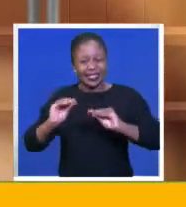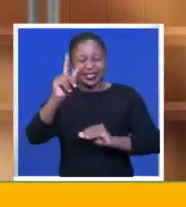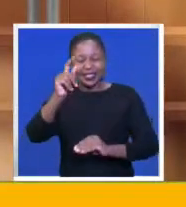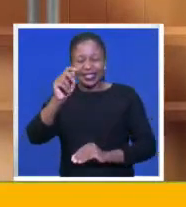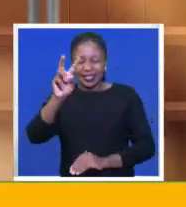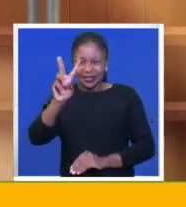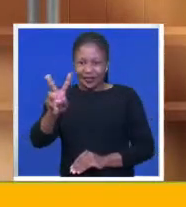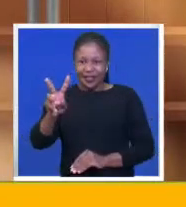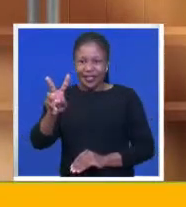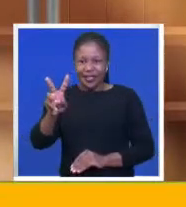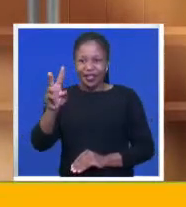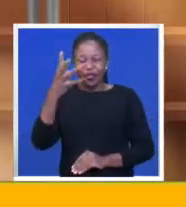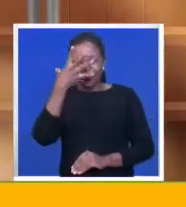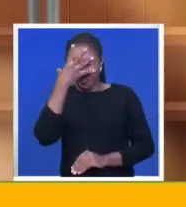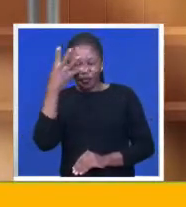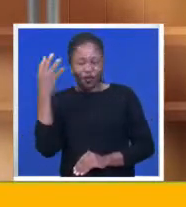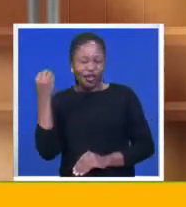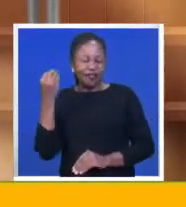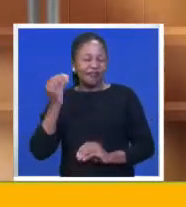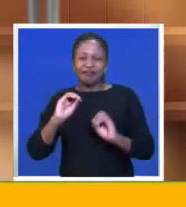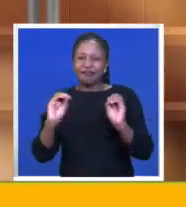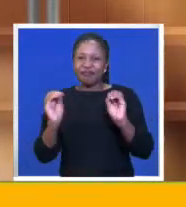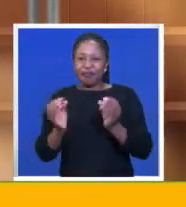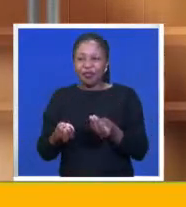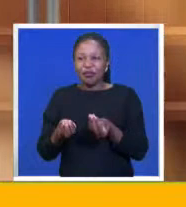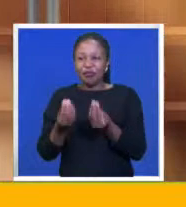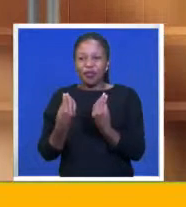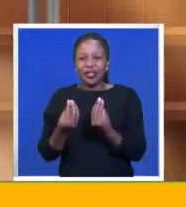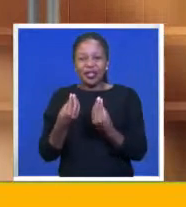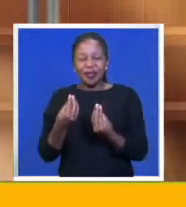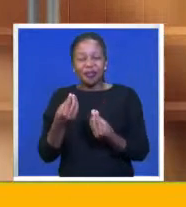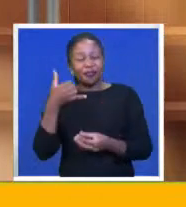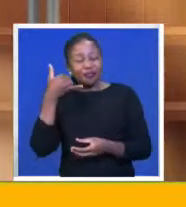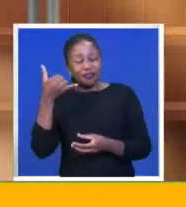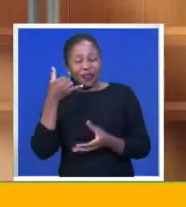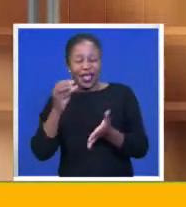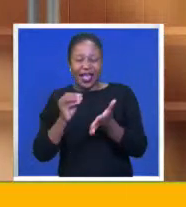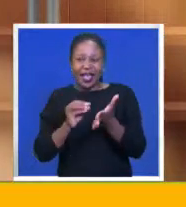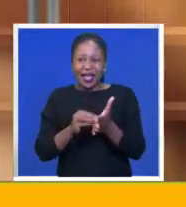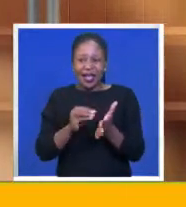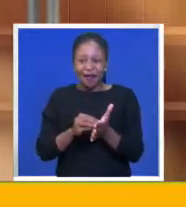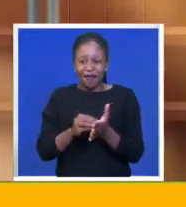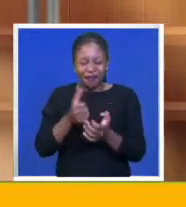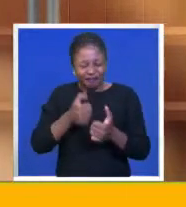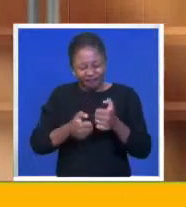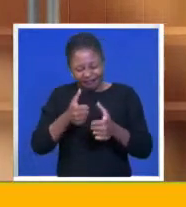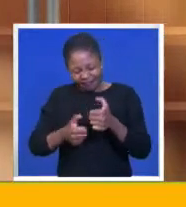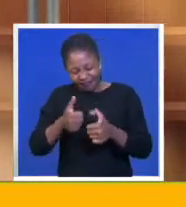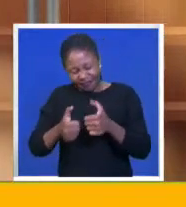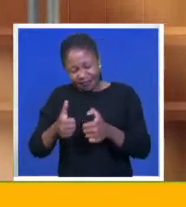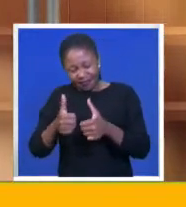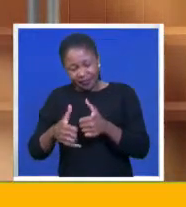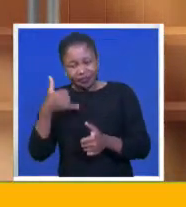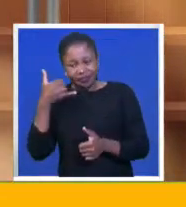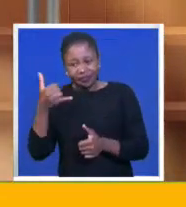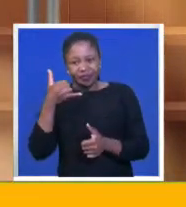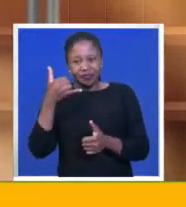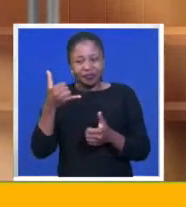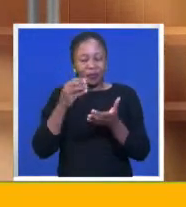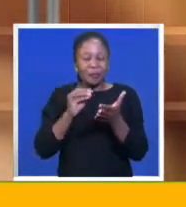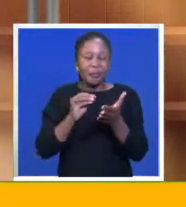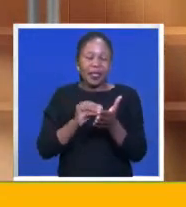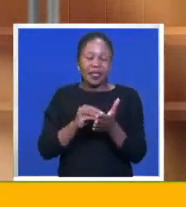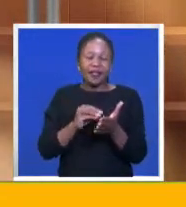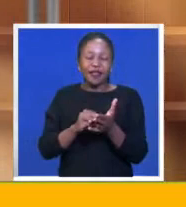not forget that we have a WhatsApp number, so you can use that WhatsApp number to ask any questions that you might have during that lesson.